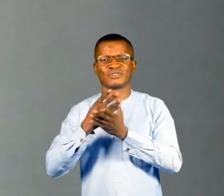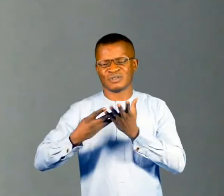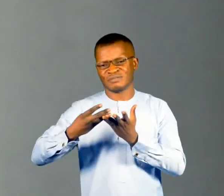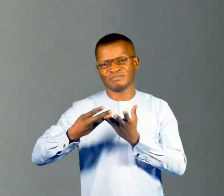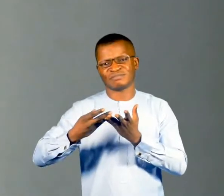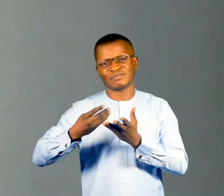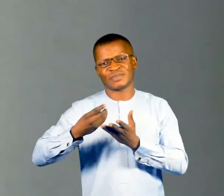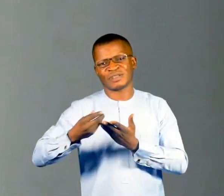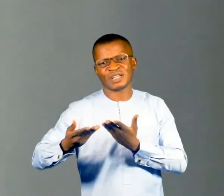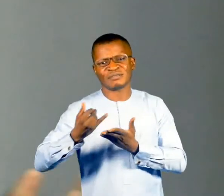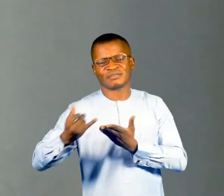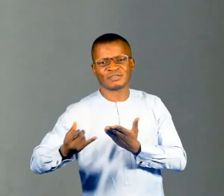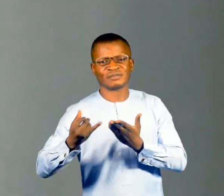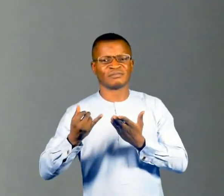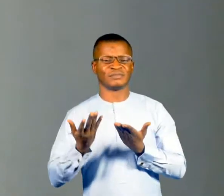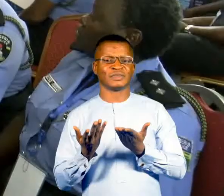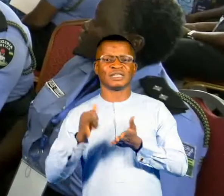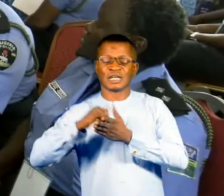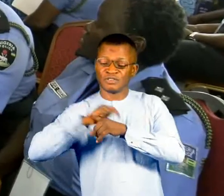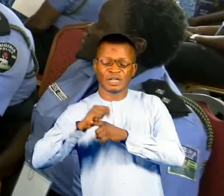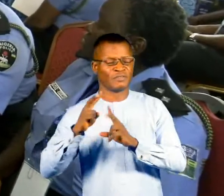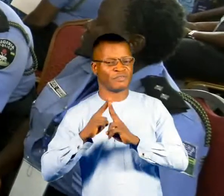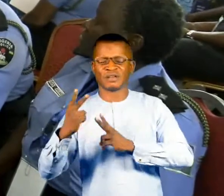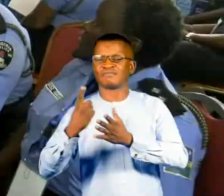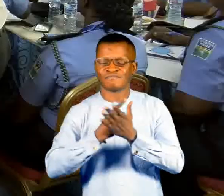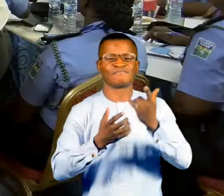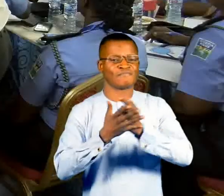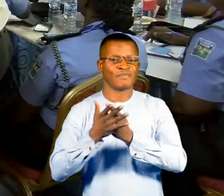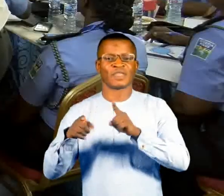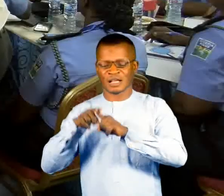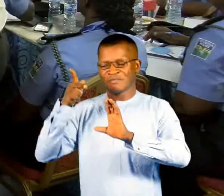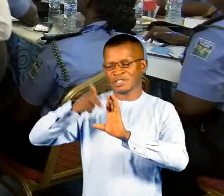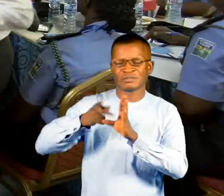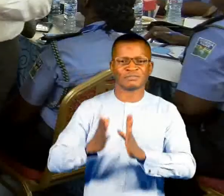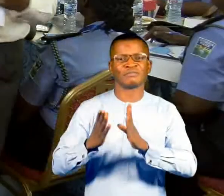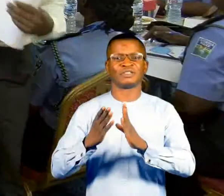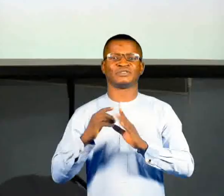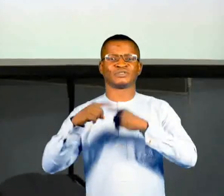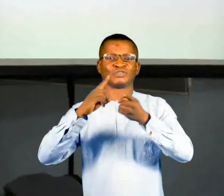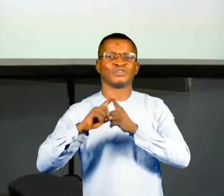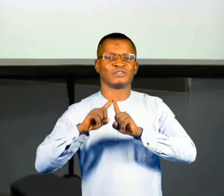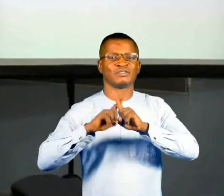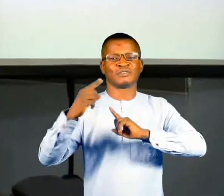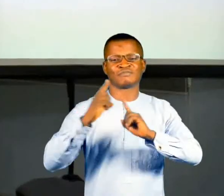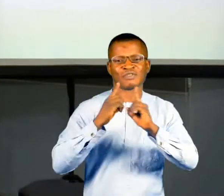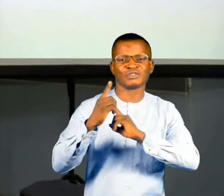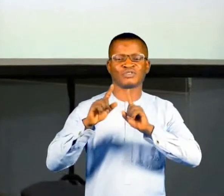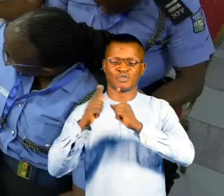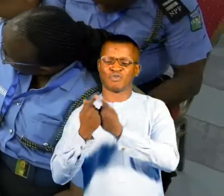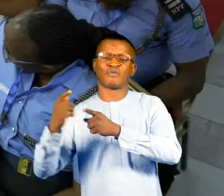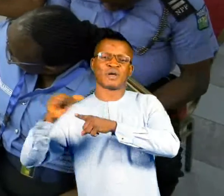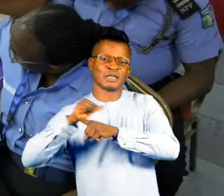attack with harmful substance, intimidation. The training was highly interactive, as participants were engaged in quiz